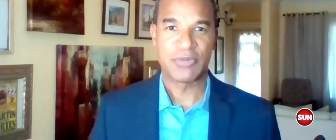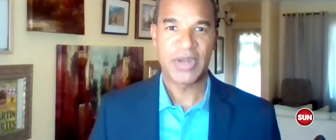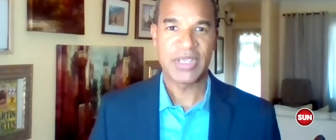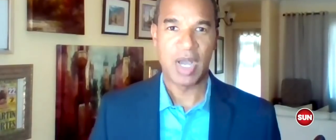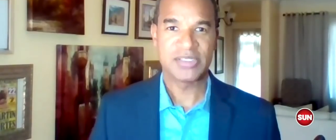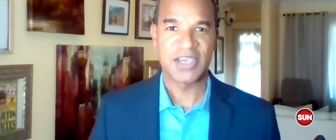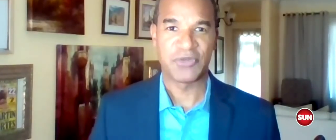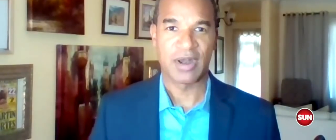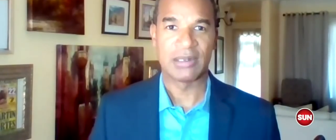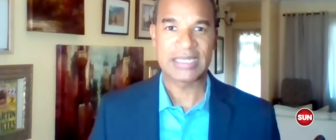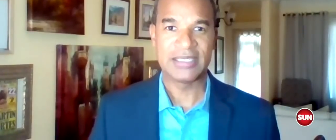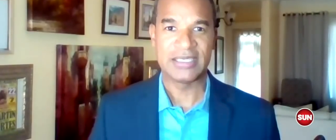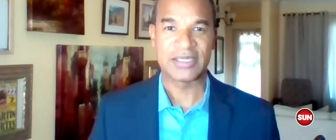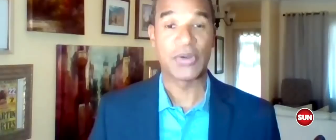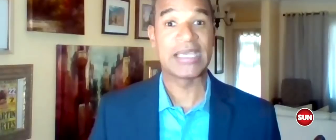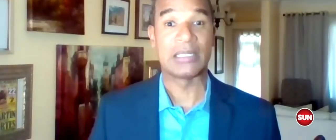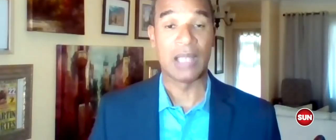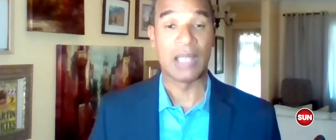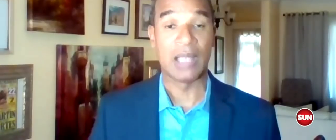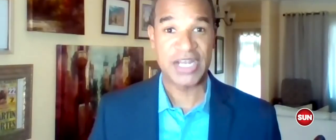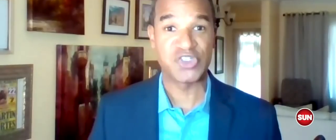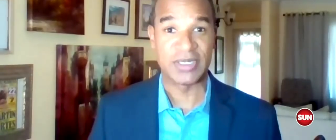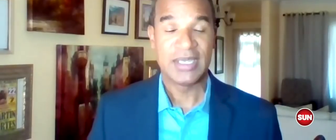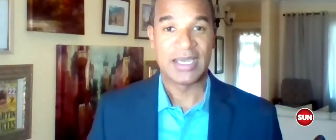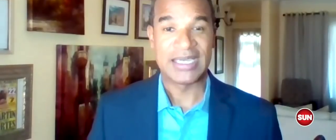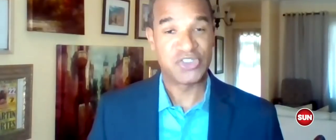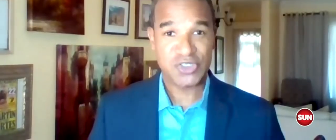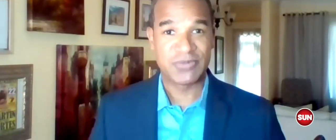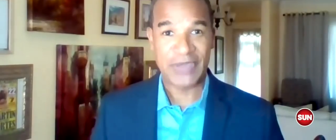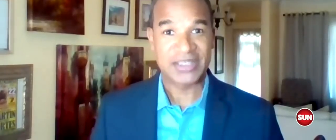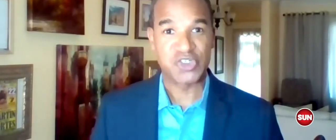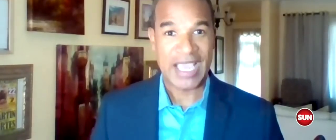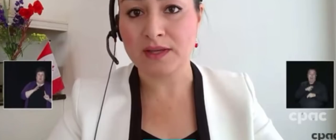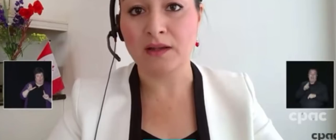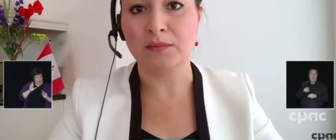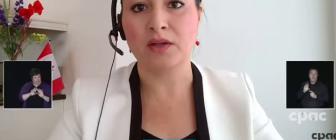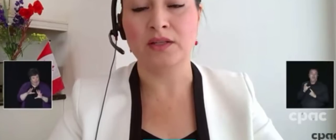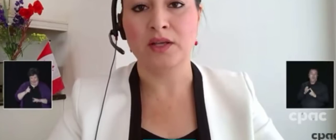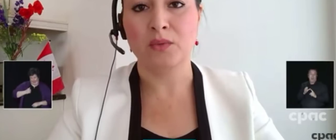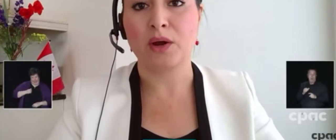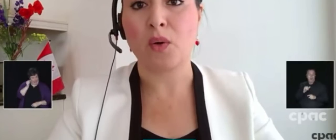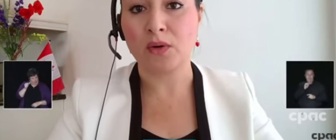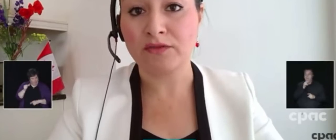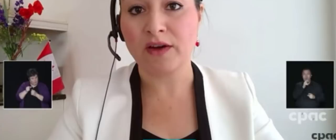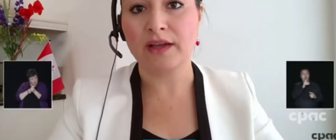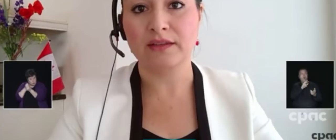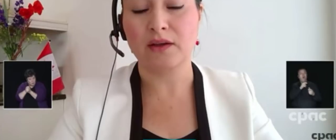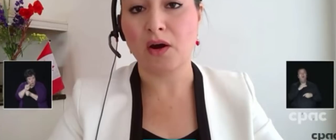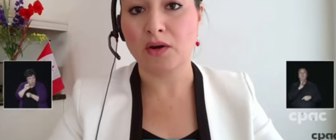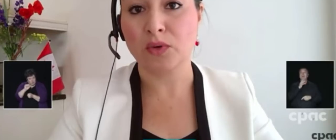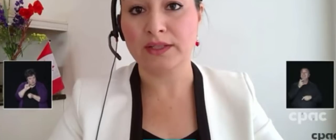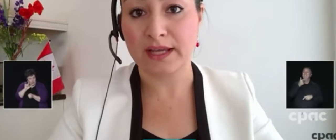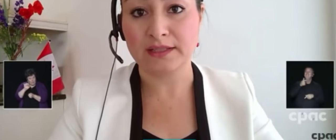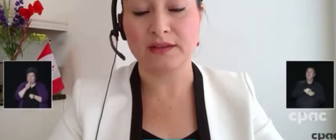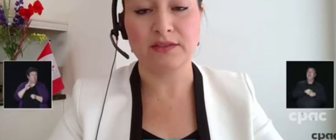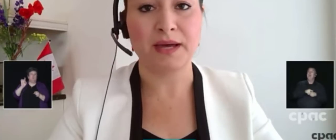comments from Maryam Monsef are likely going to get a lot of attention. Just the fact that she had to explain it away or try to explain